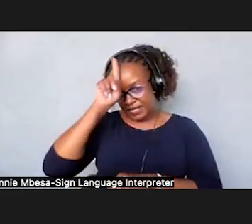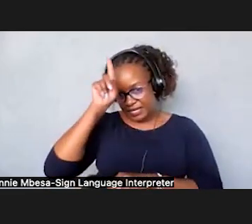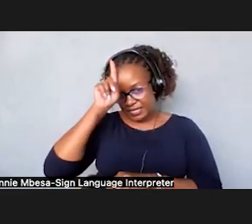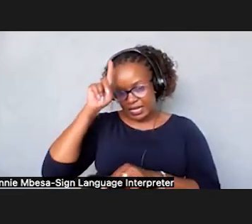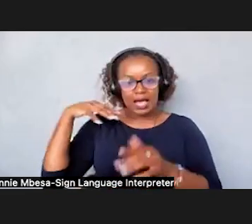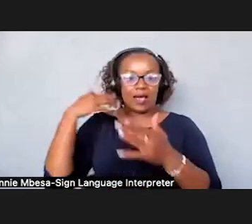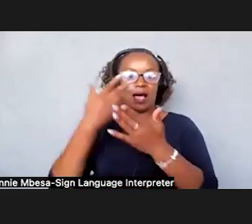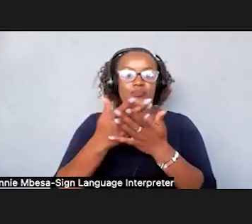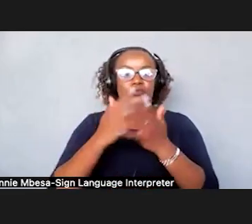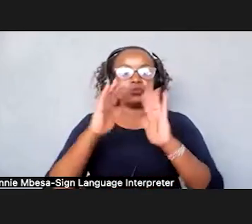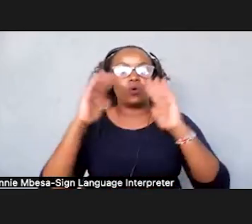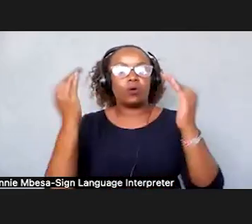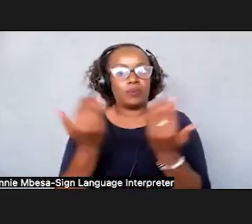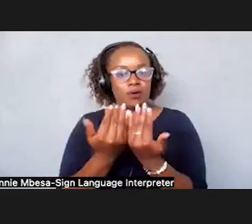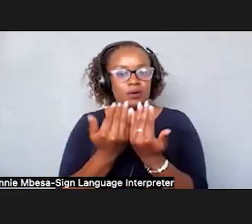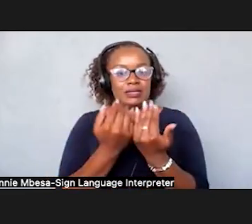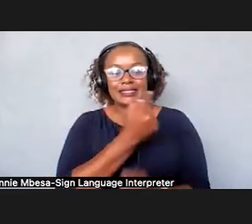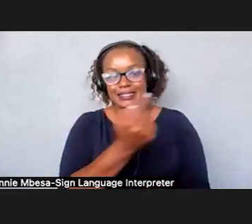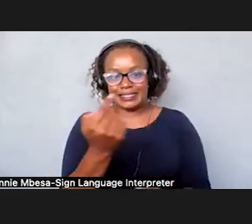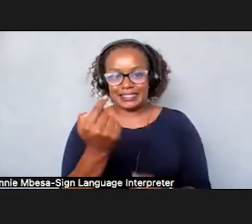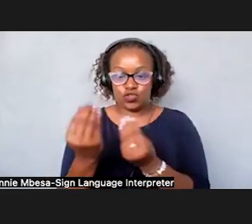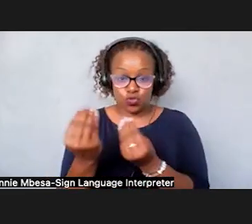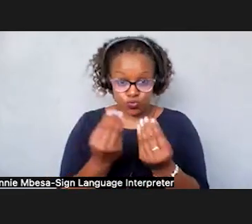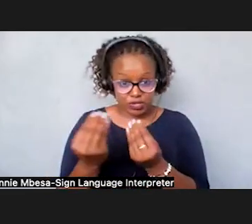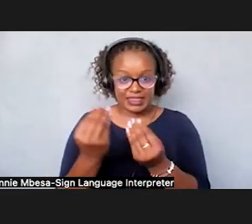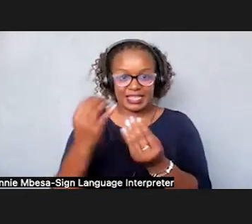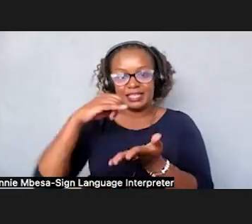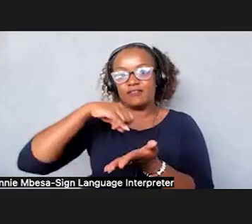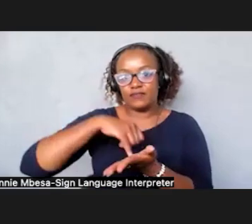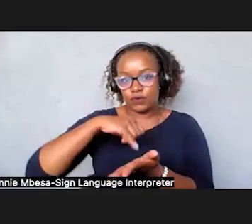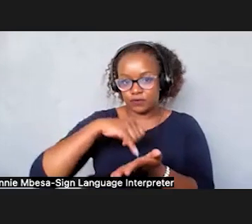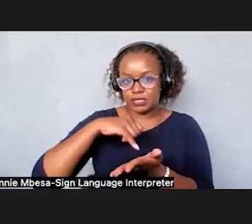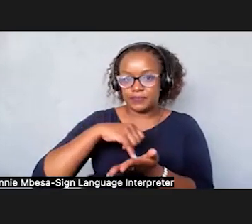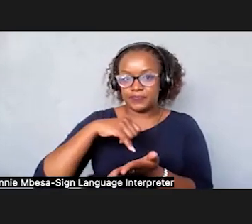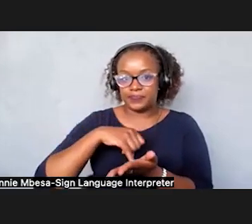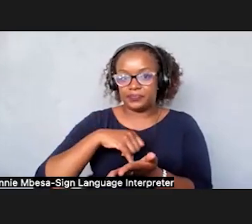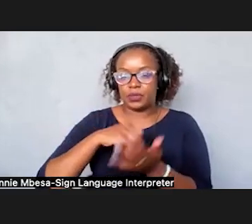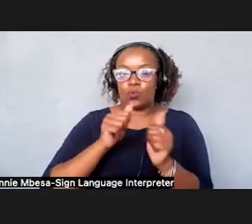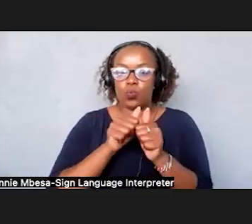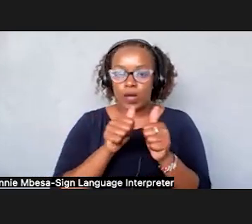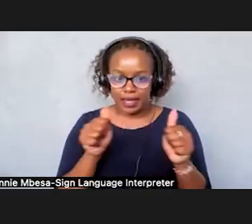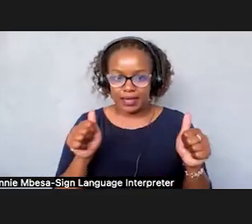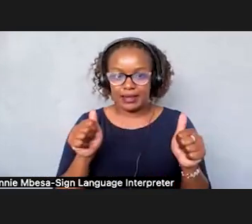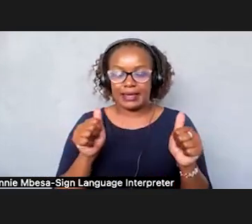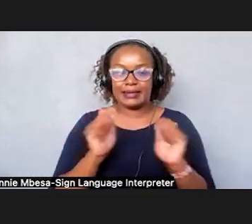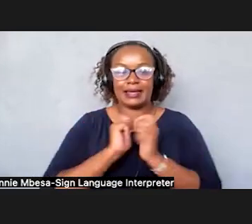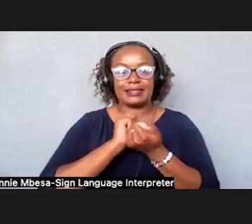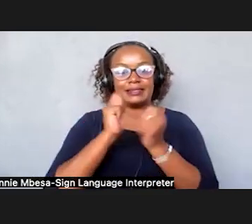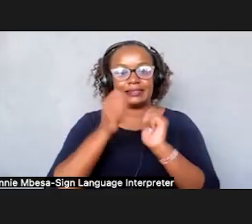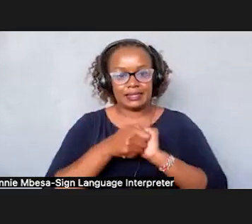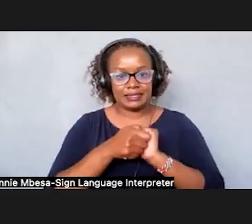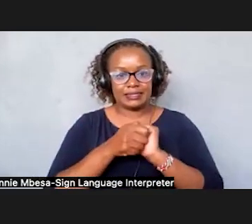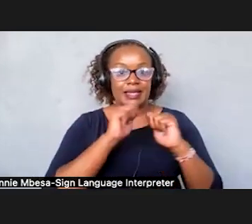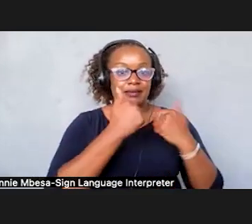young person is involved in both leaders and a change agents. So making